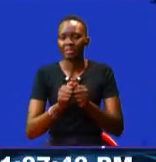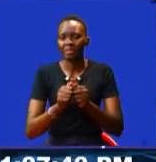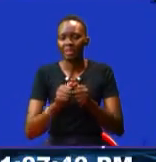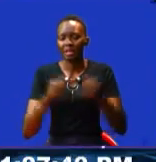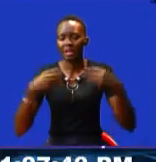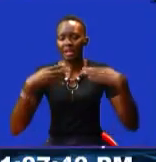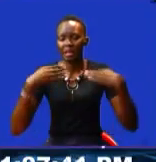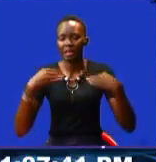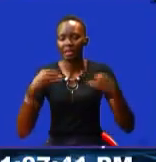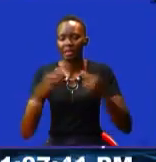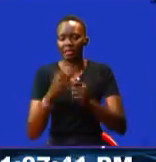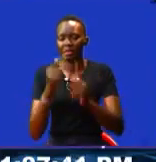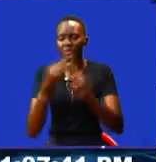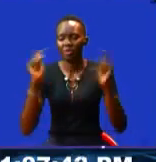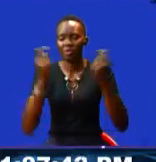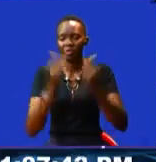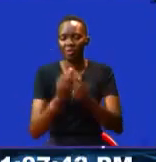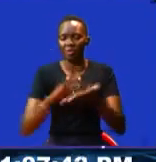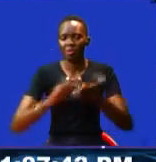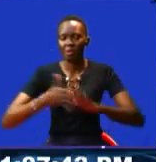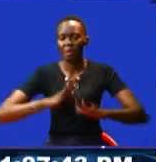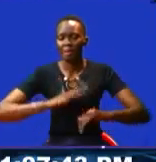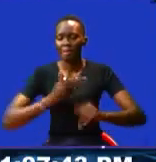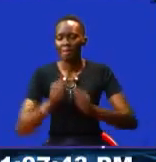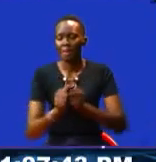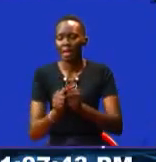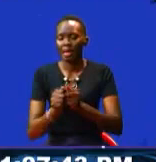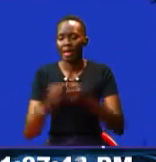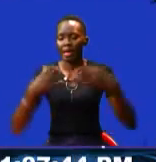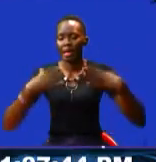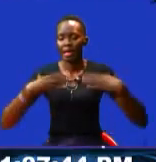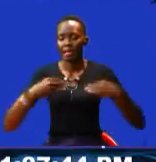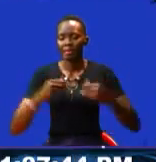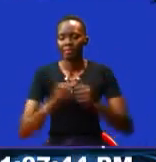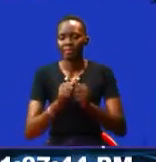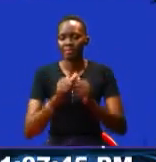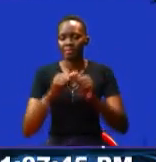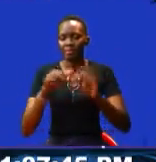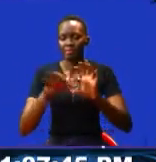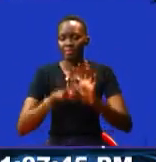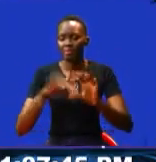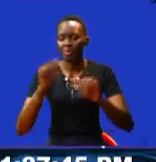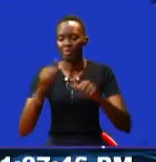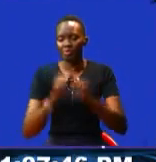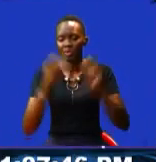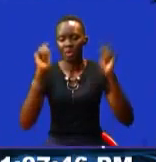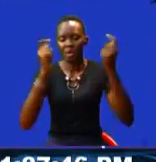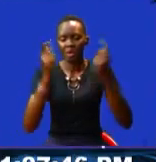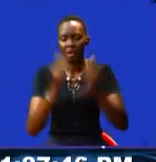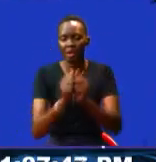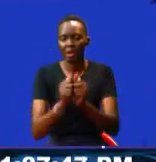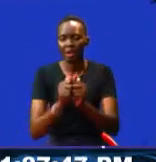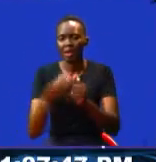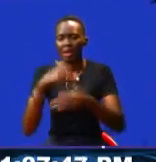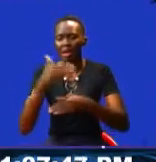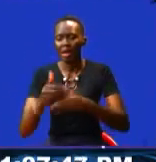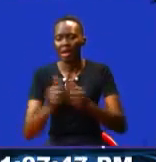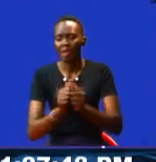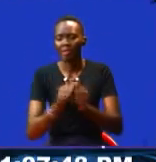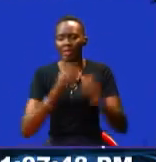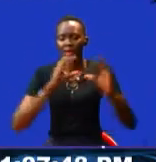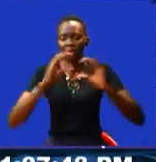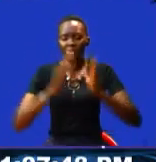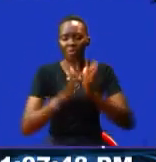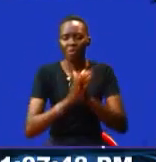authority. They are our teachers, they are our members. It is me to call out demonstrations after consulting the national office of the